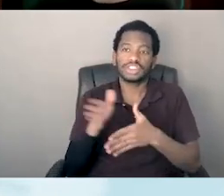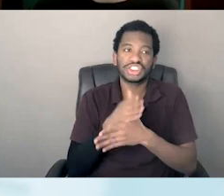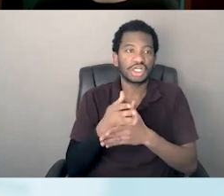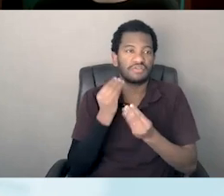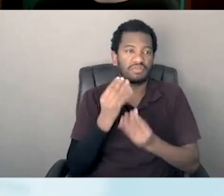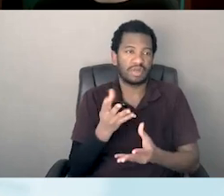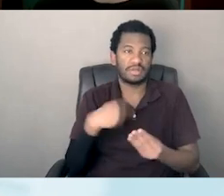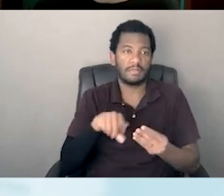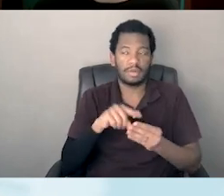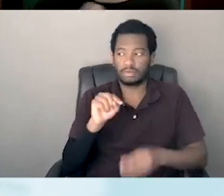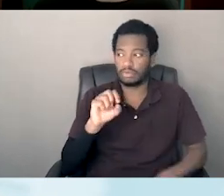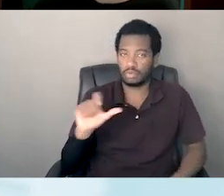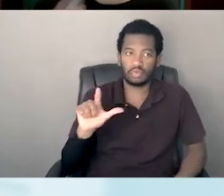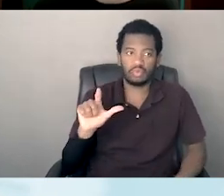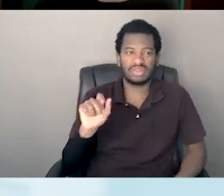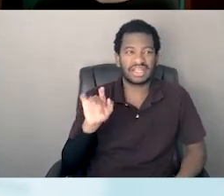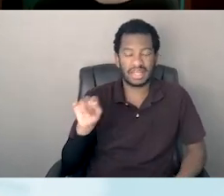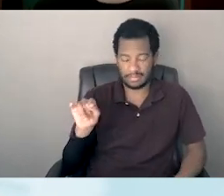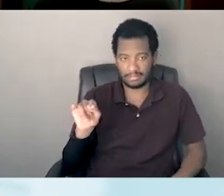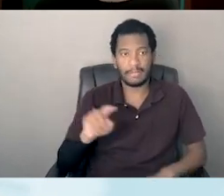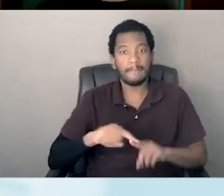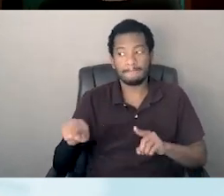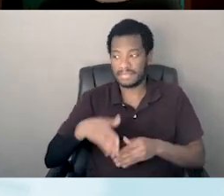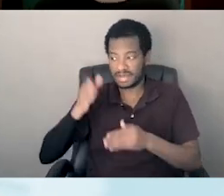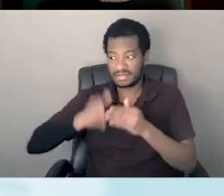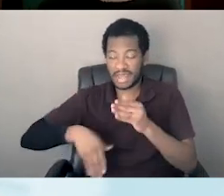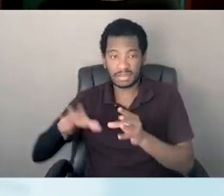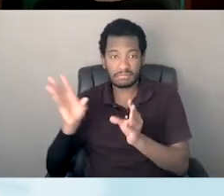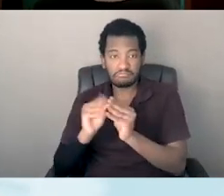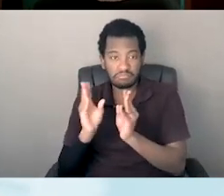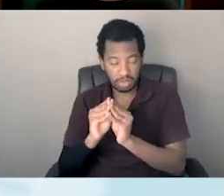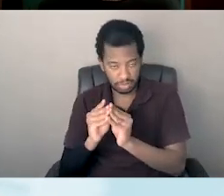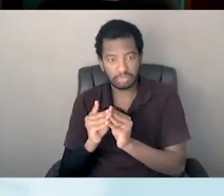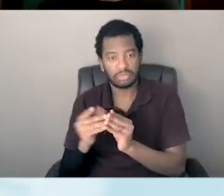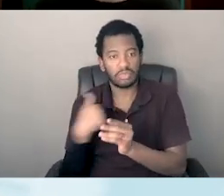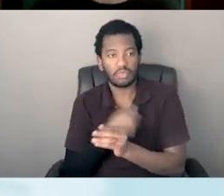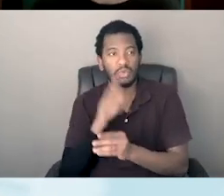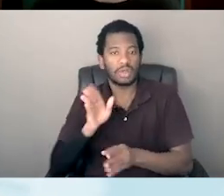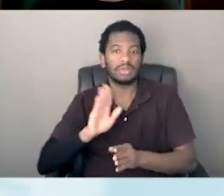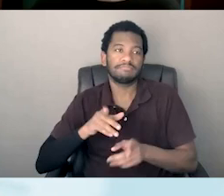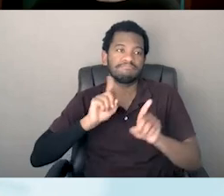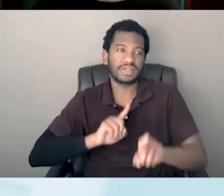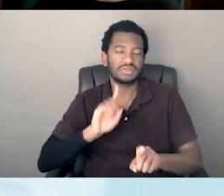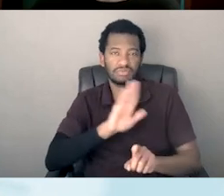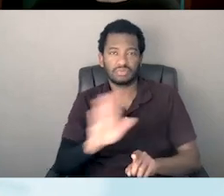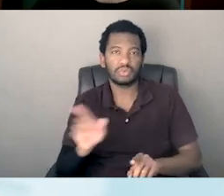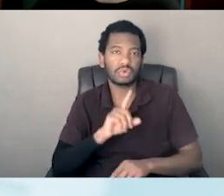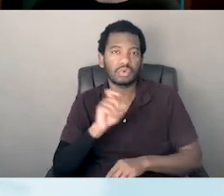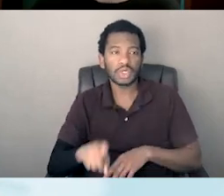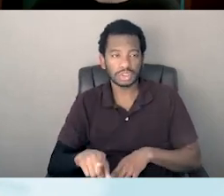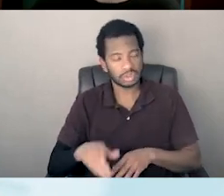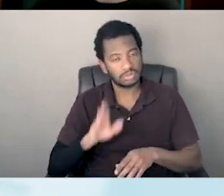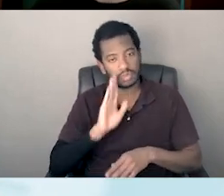have reserved some time at the end to answer some of your questions. And of course, you can feel free to get in touch after the webinar as